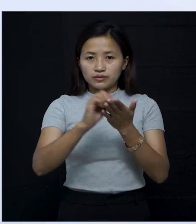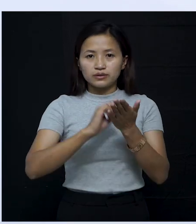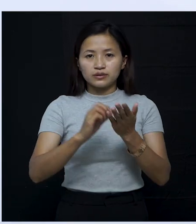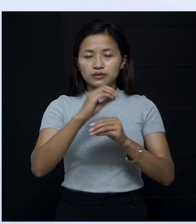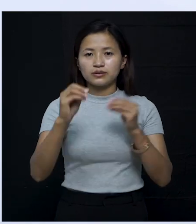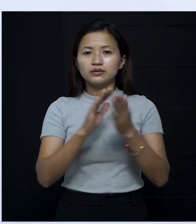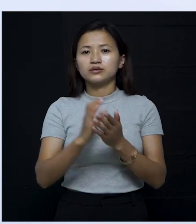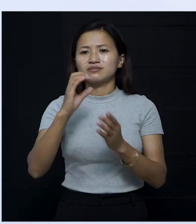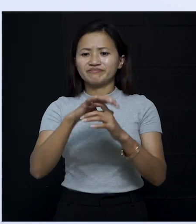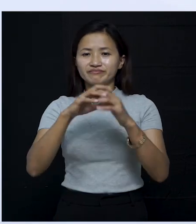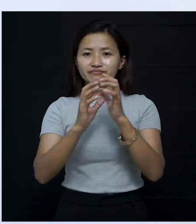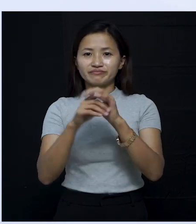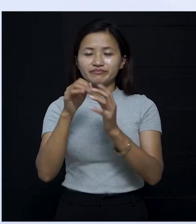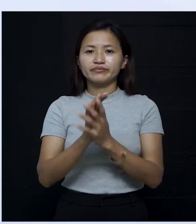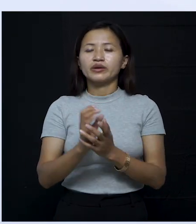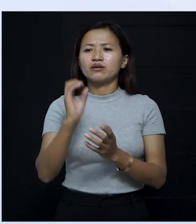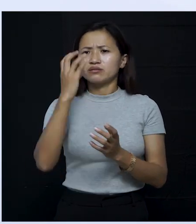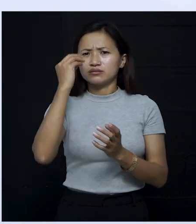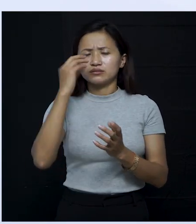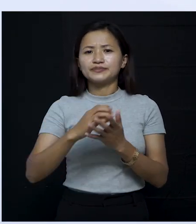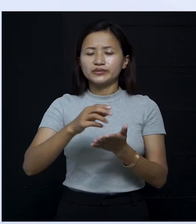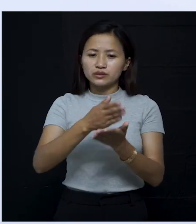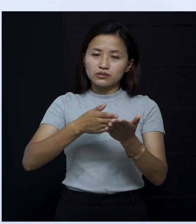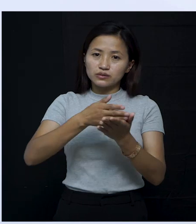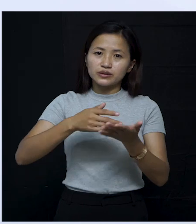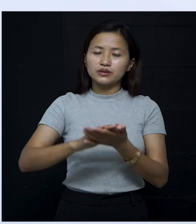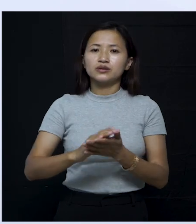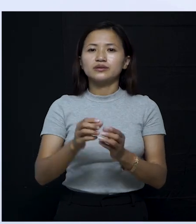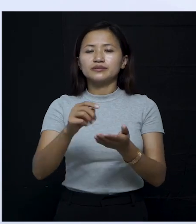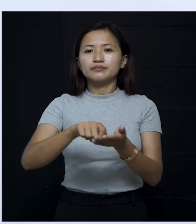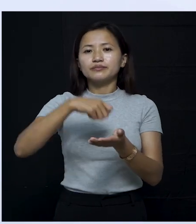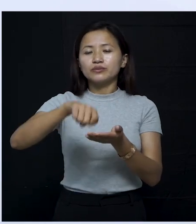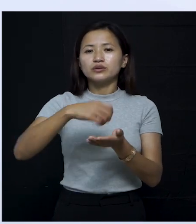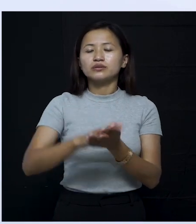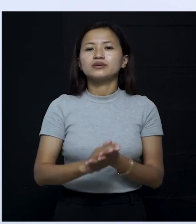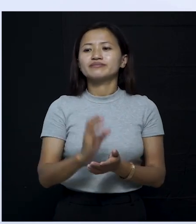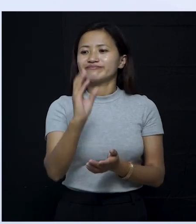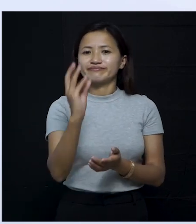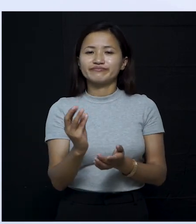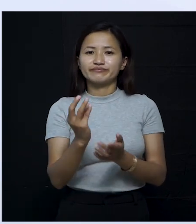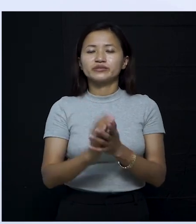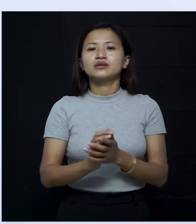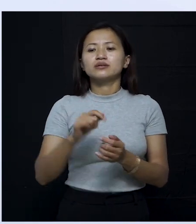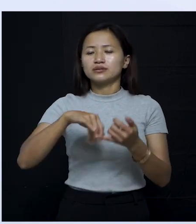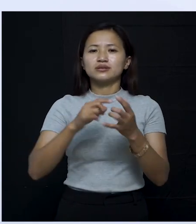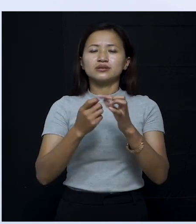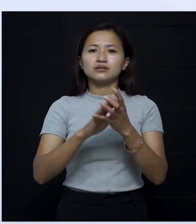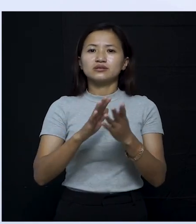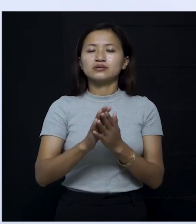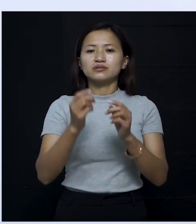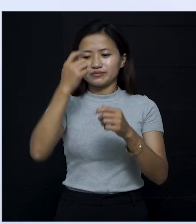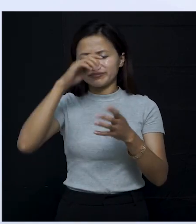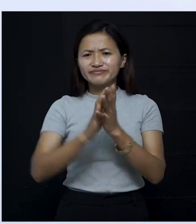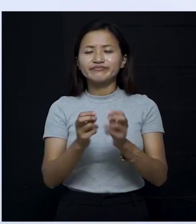the cabbage, onion, potatoes, okay, or even to do with squash. Right now, that is the season. Everywhere you find it,